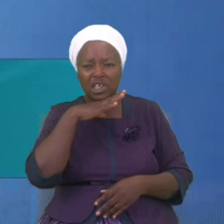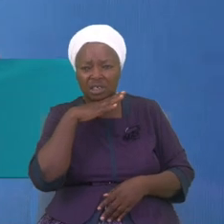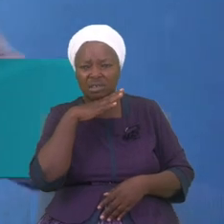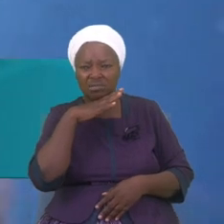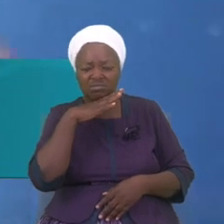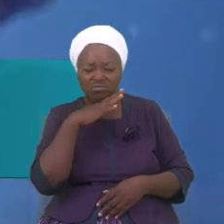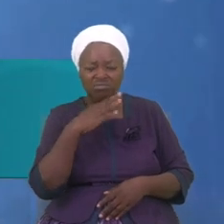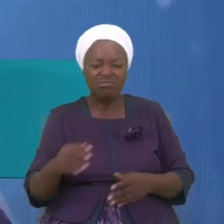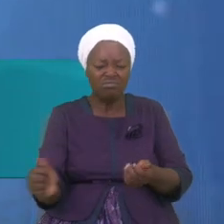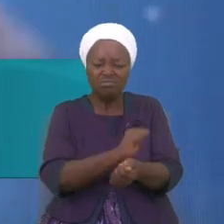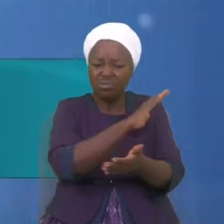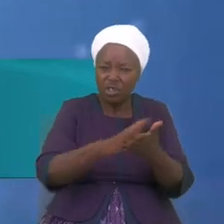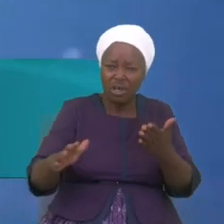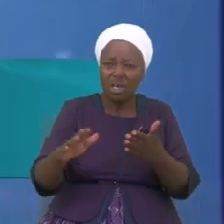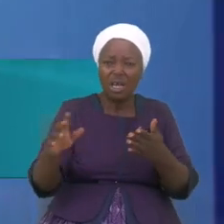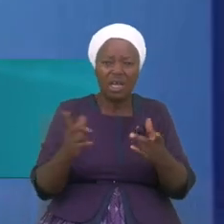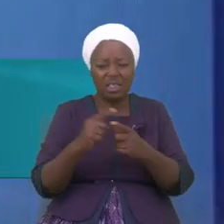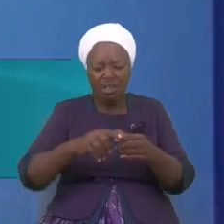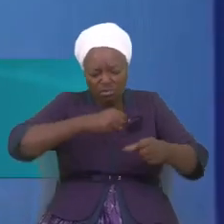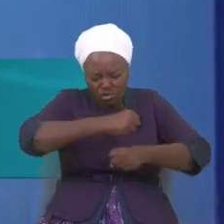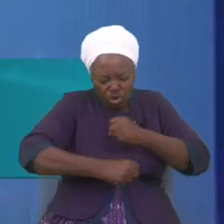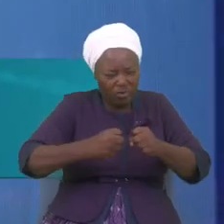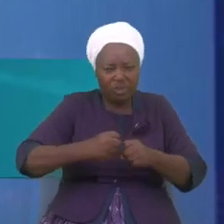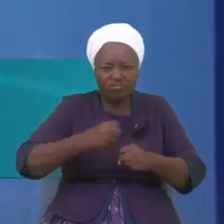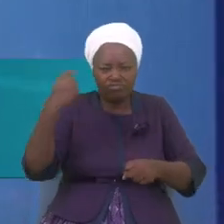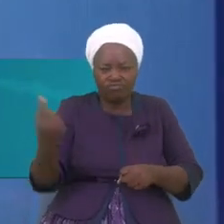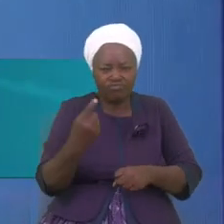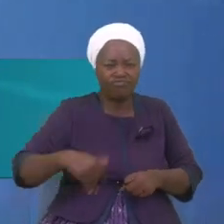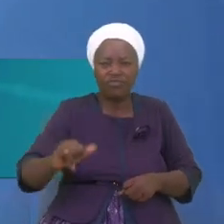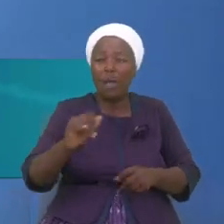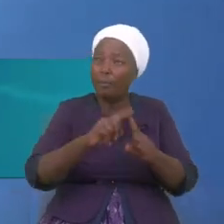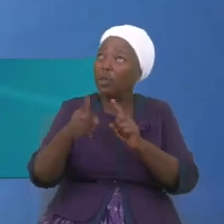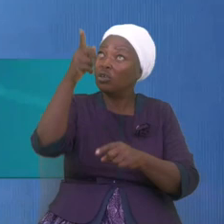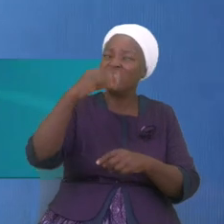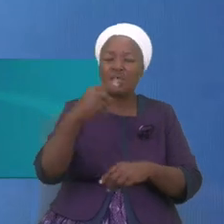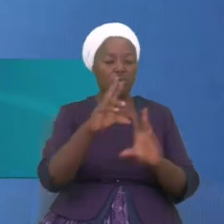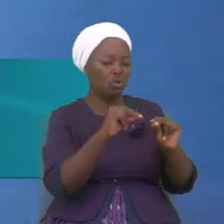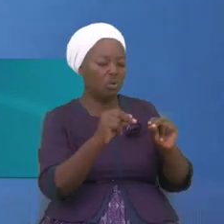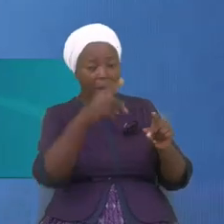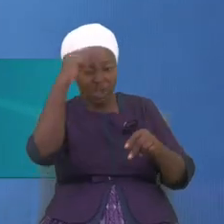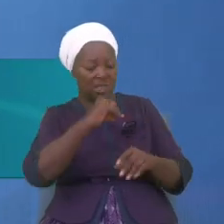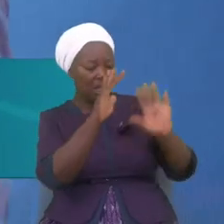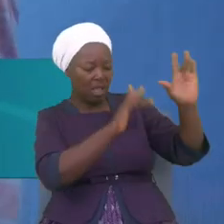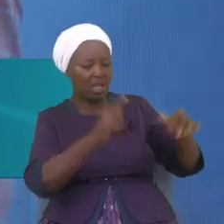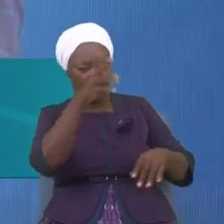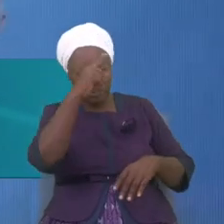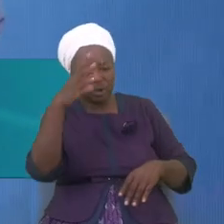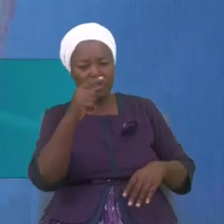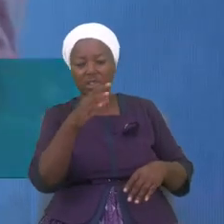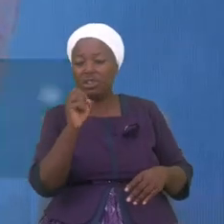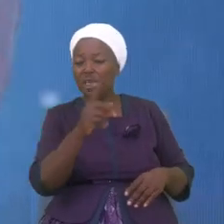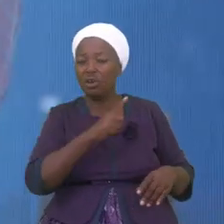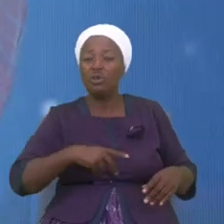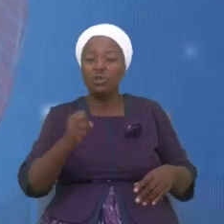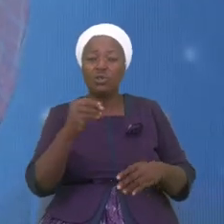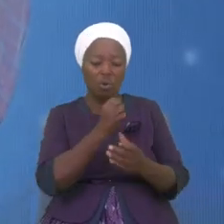die, perish, and suffer forever. But God says, no, is a kind God, is a loving God. For God so loved the world that